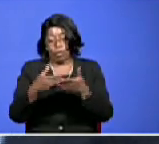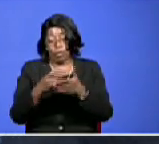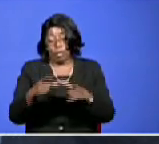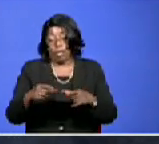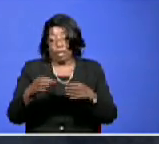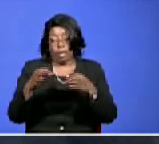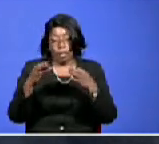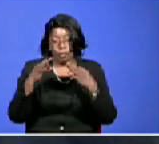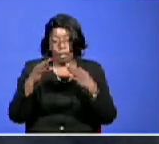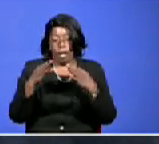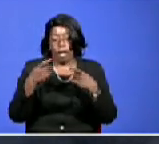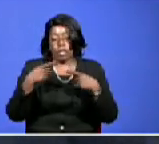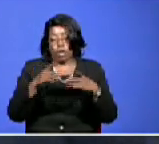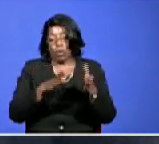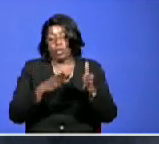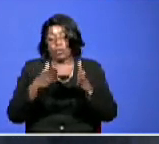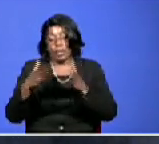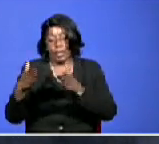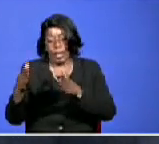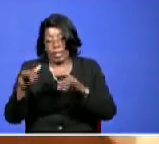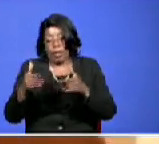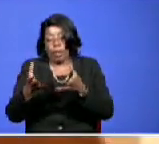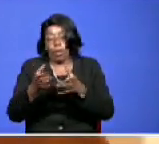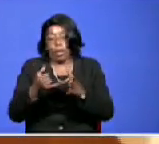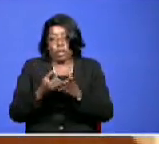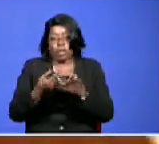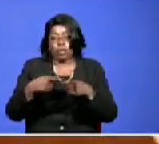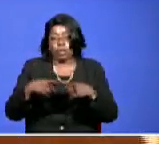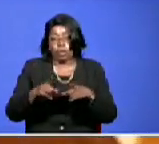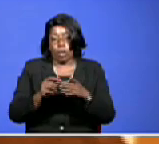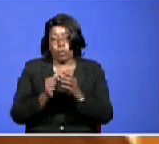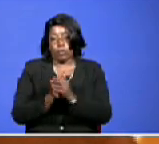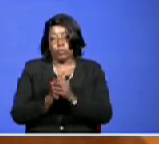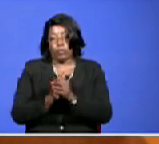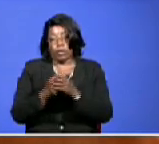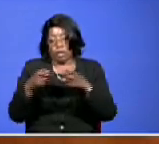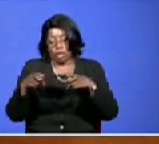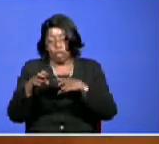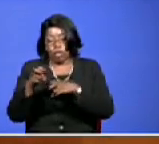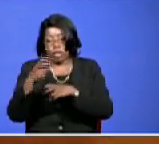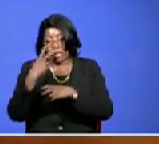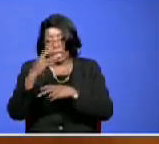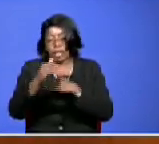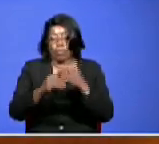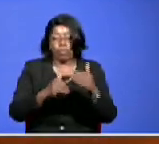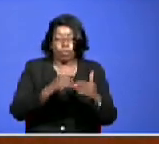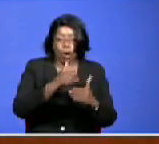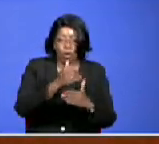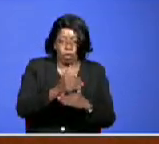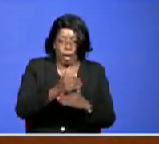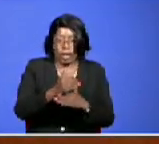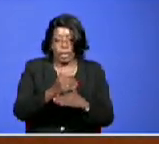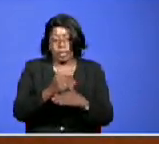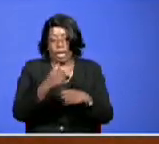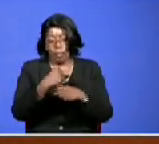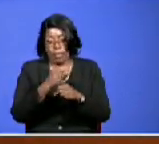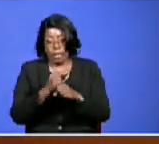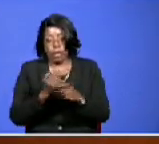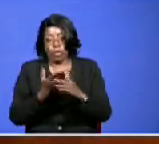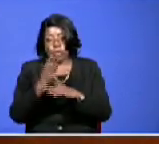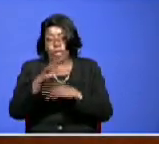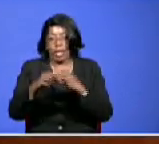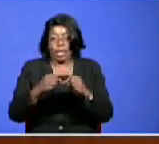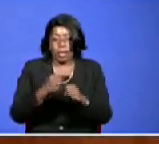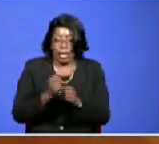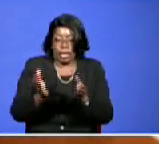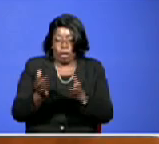as planned, that's how I wanted to go. In terms of the journey, it's good to see the progress that I'm making year over year. And that's part of the